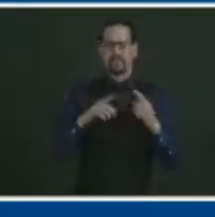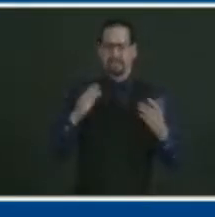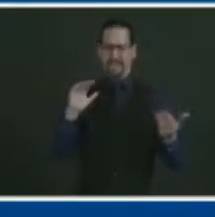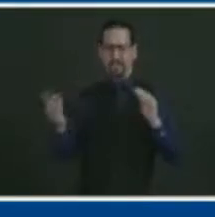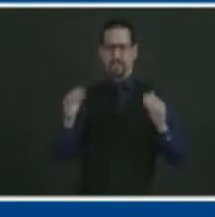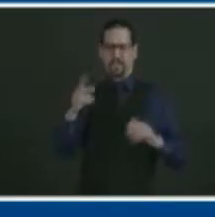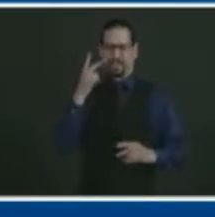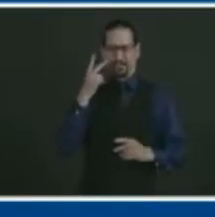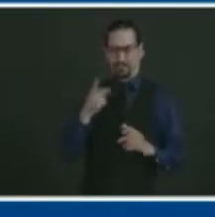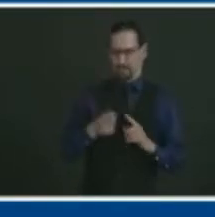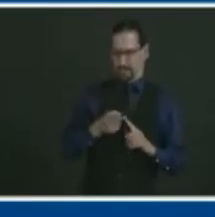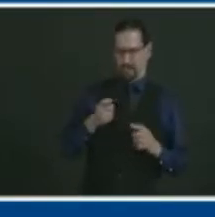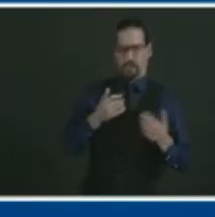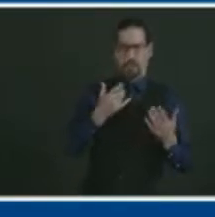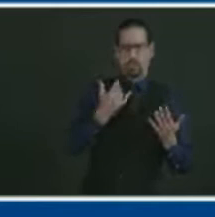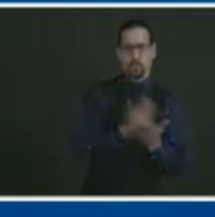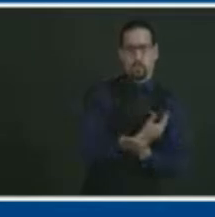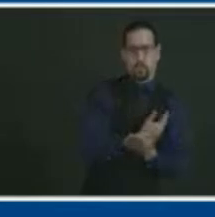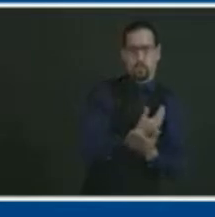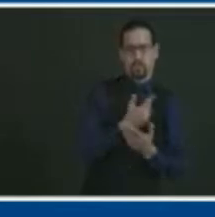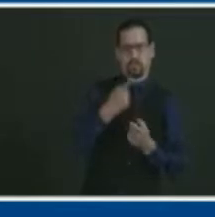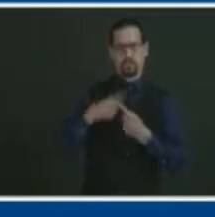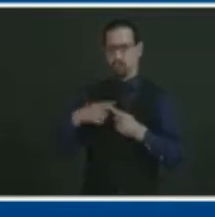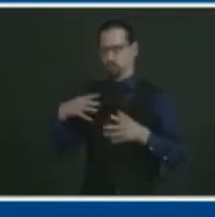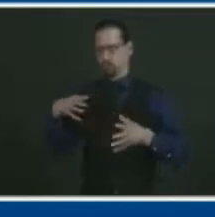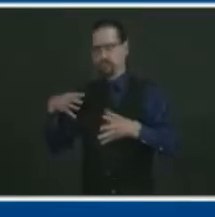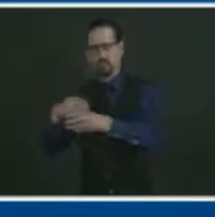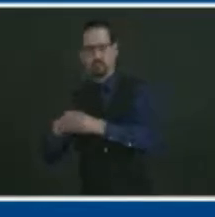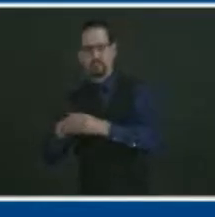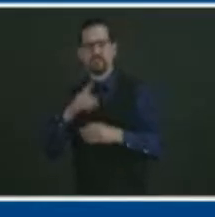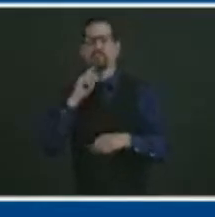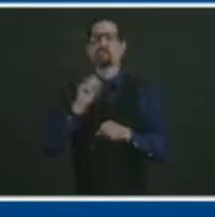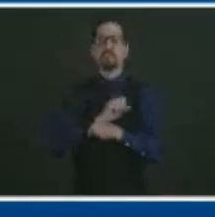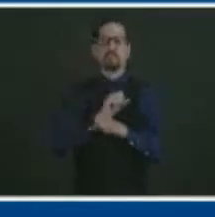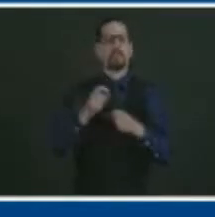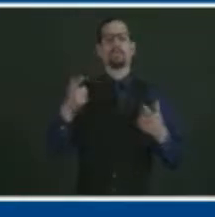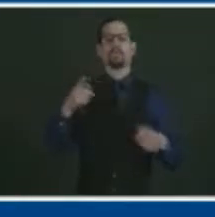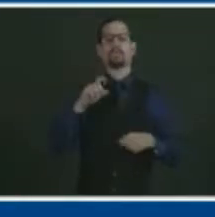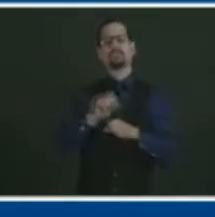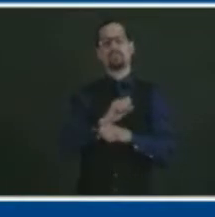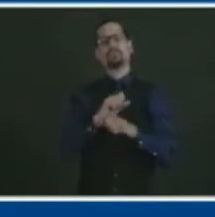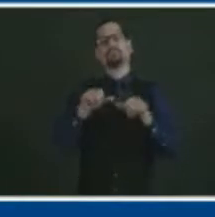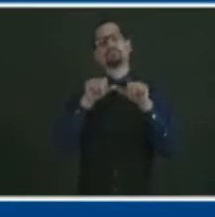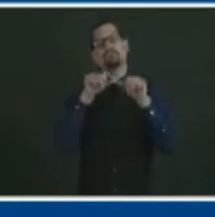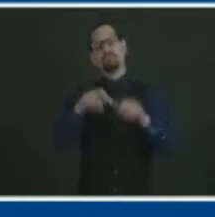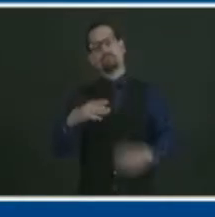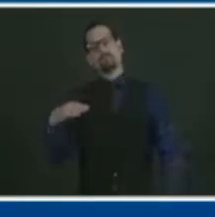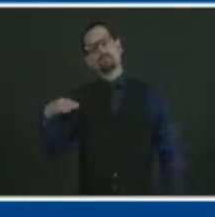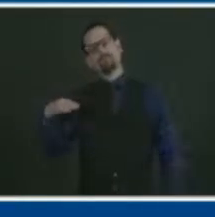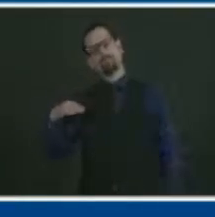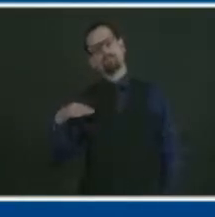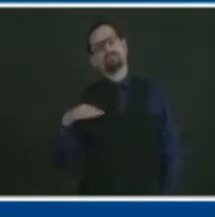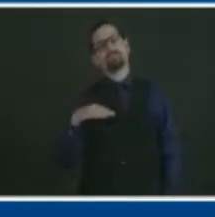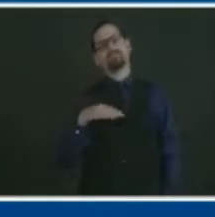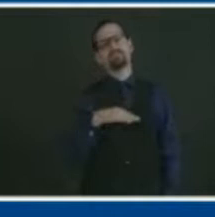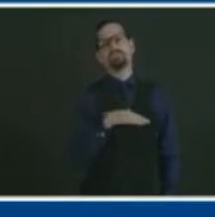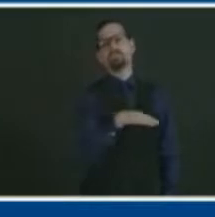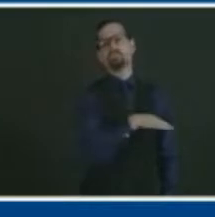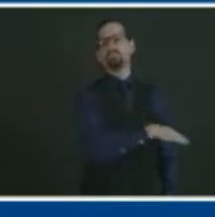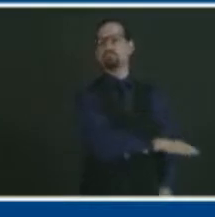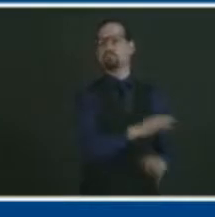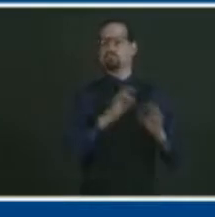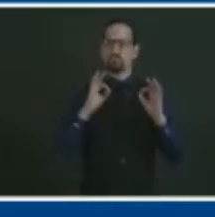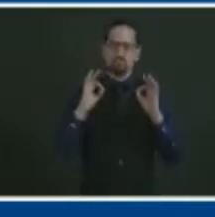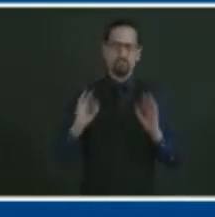are absolutely in a plateau. There are 189 people with COVID-19